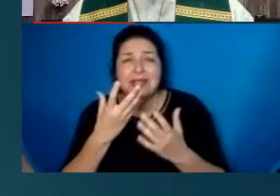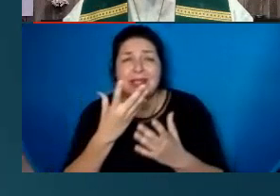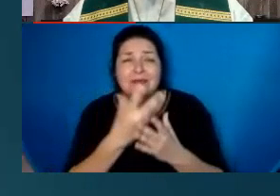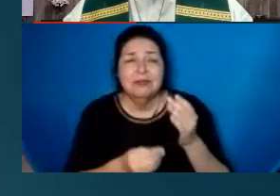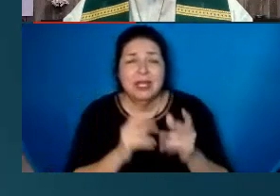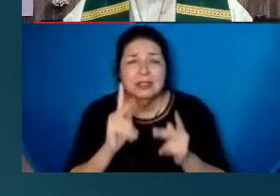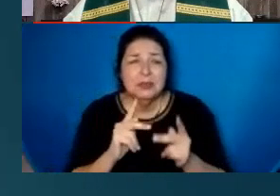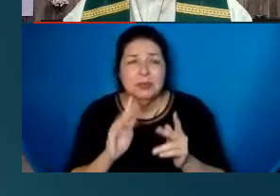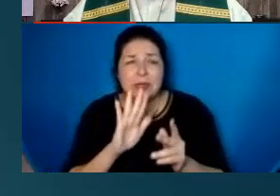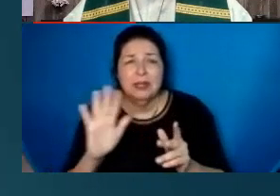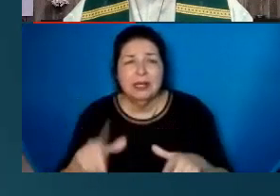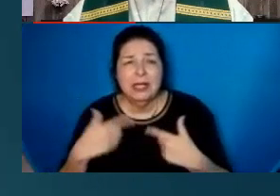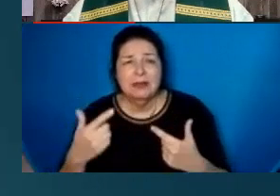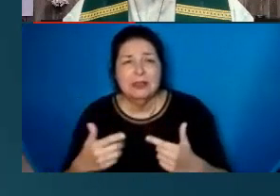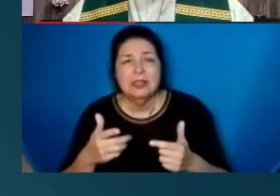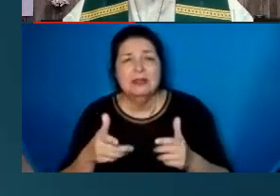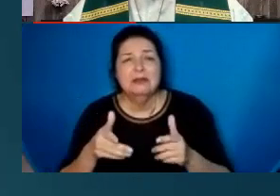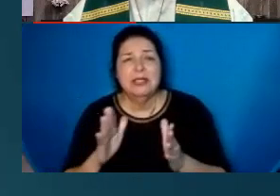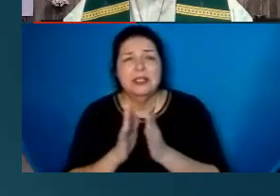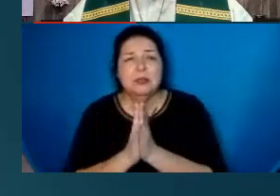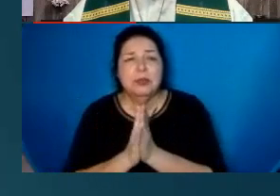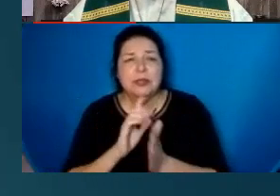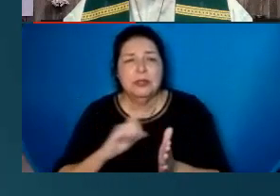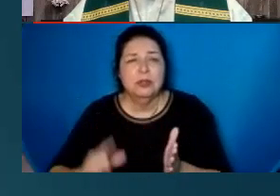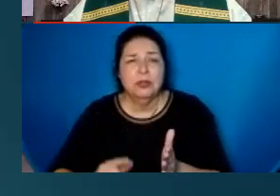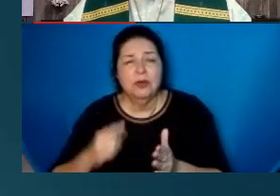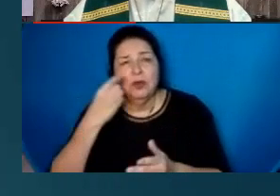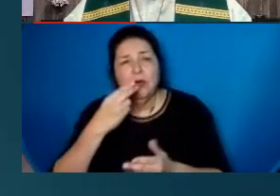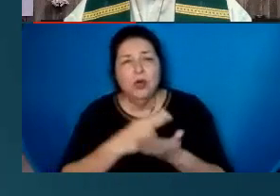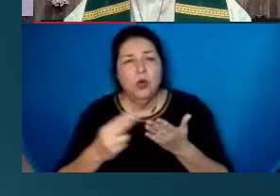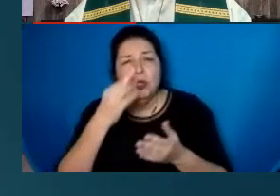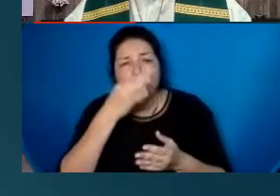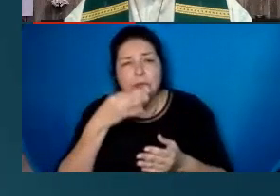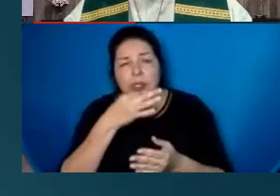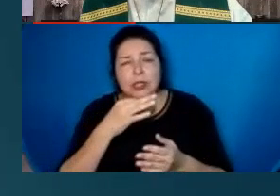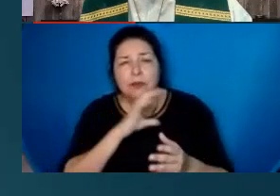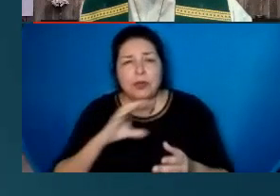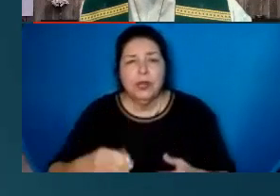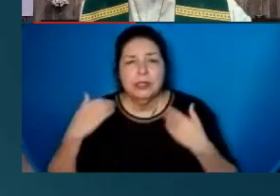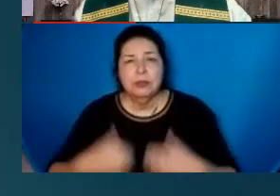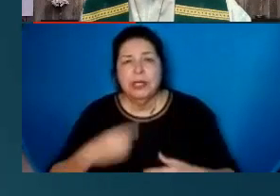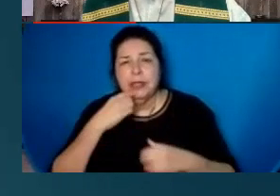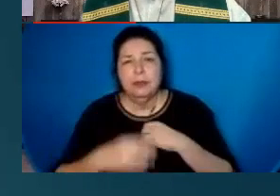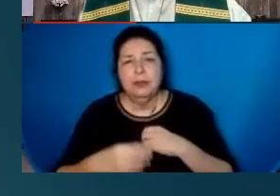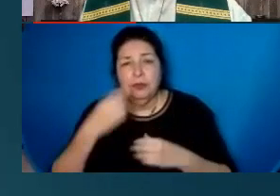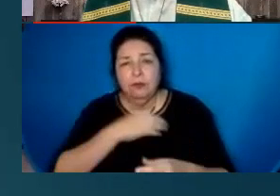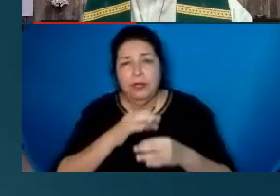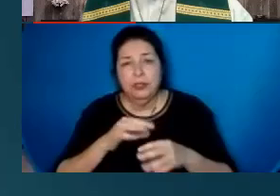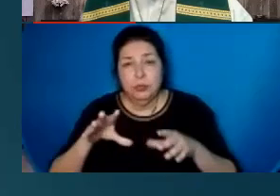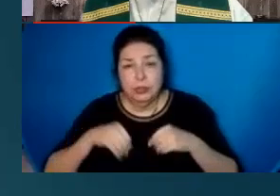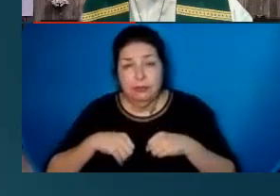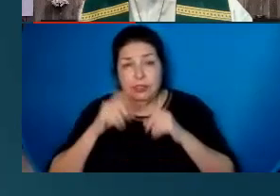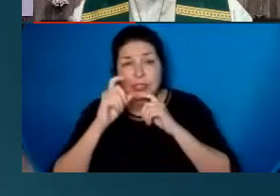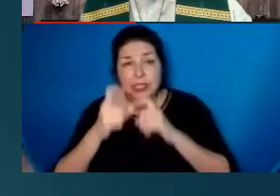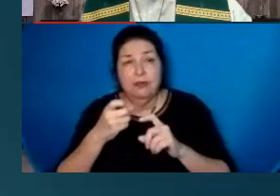Lord. For Holy Communion of Christ's body and blood, for faith to receive this gift with joy, for the will